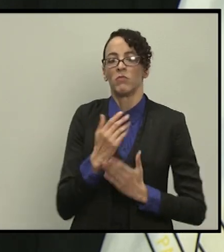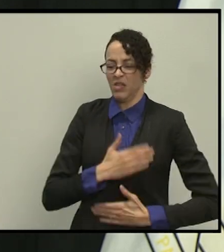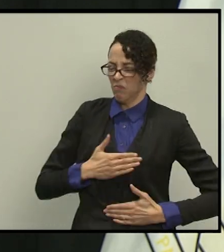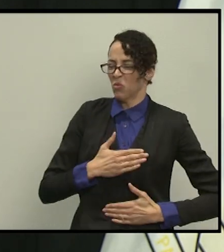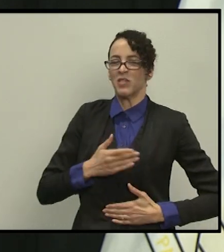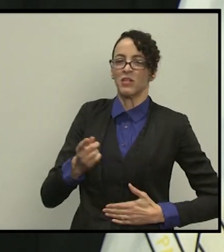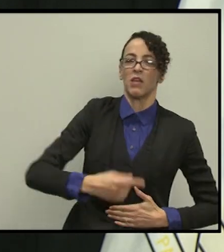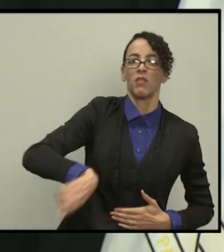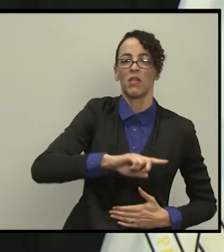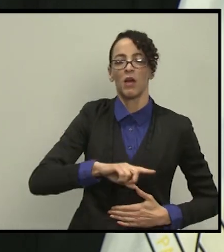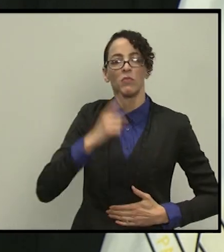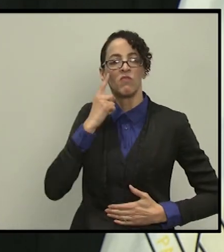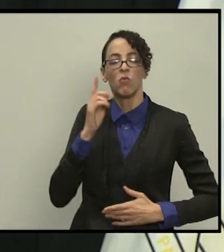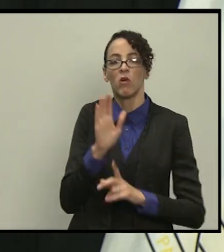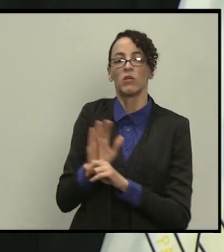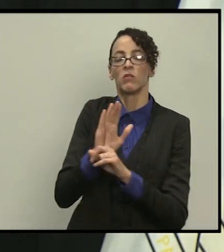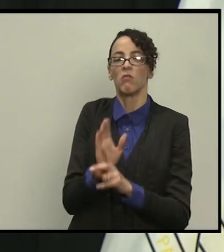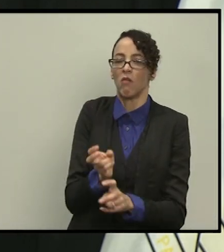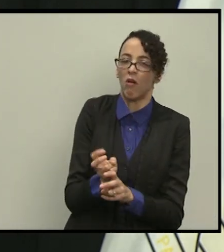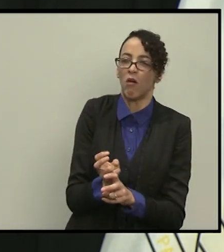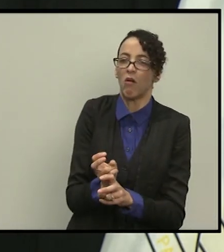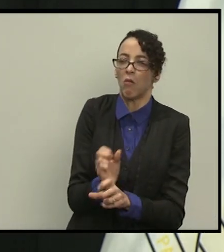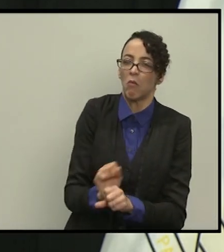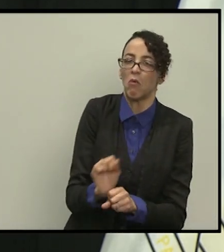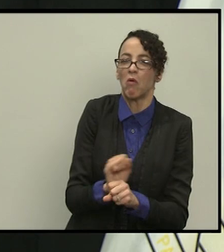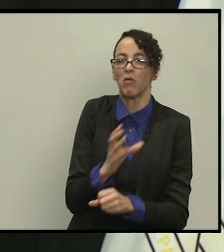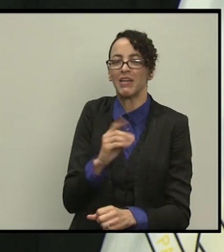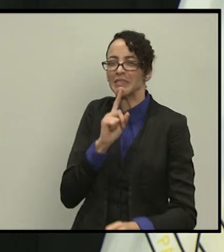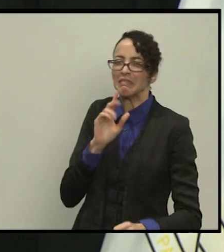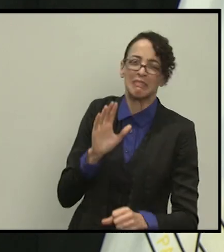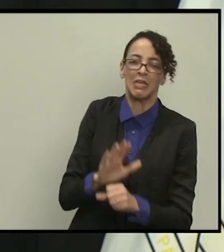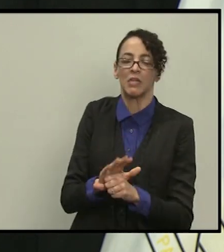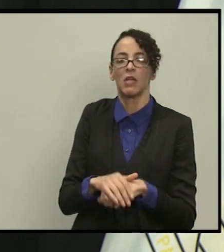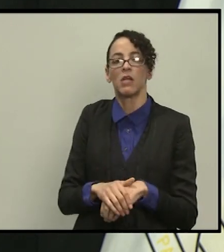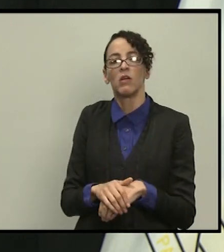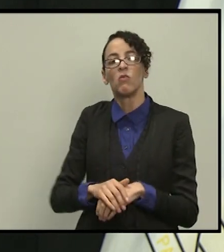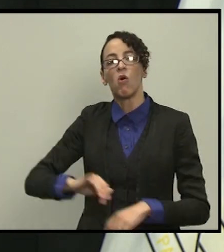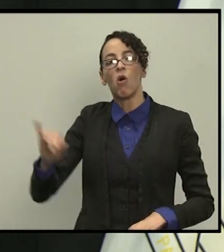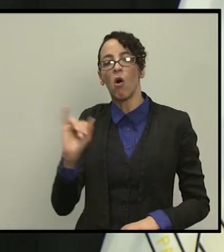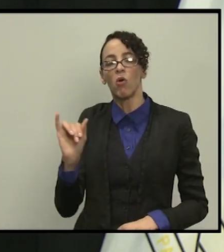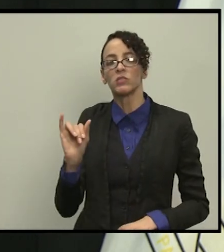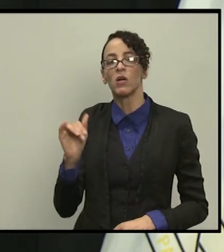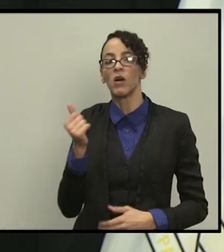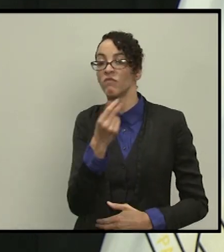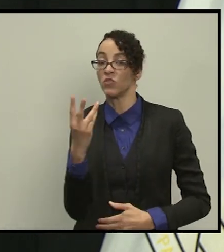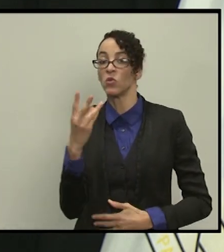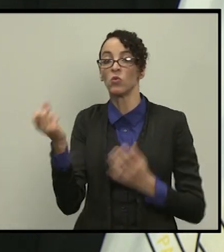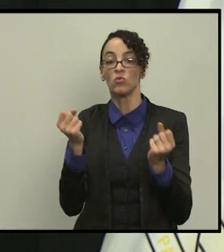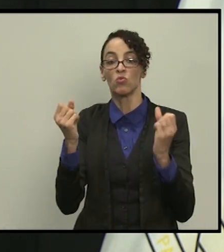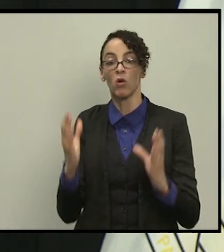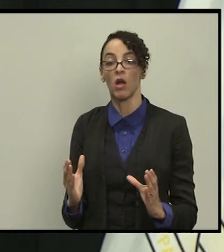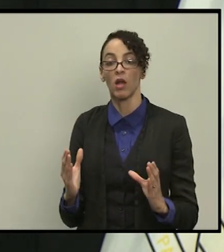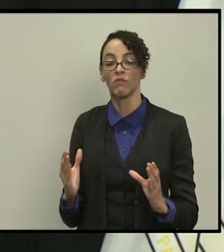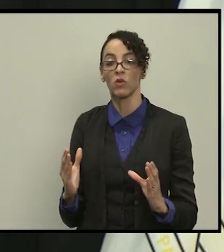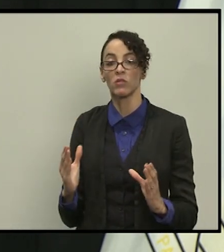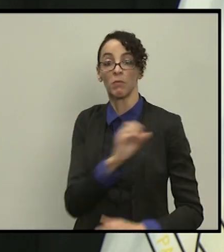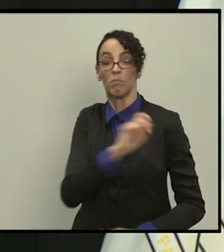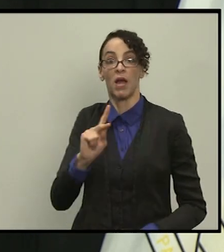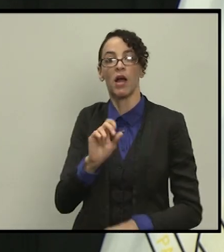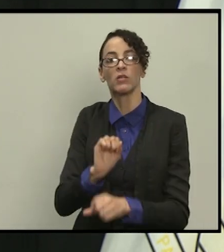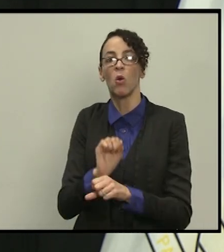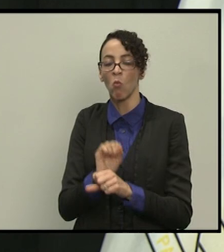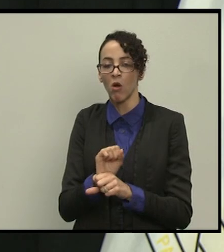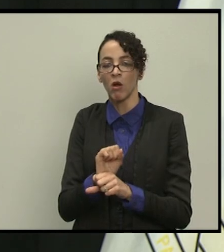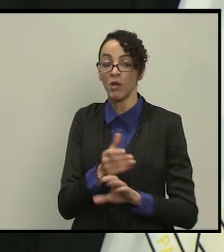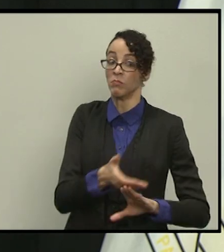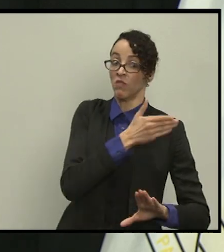and also for the number of drivers who are coming back to work. Some were out sick. Some had concerns about their family